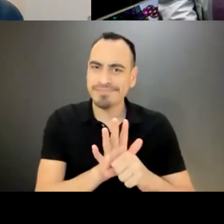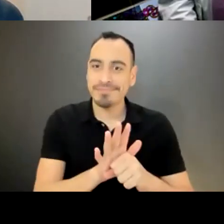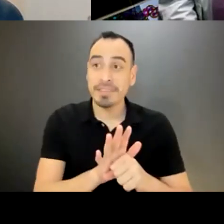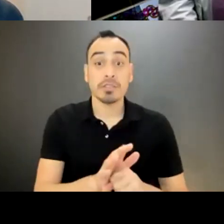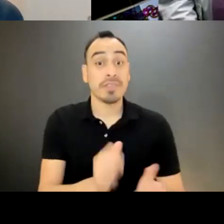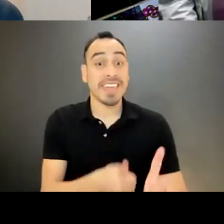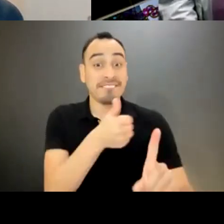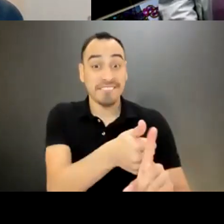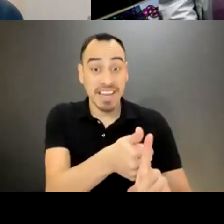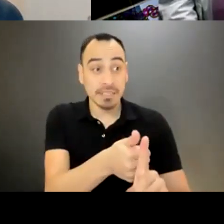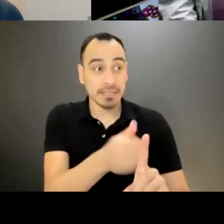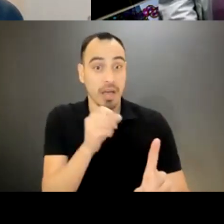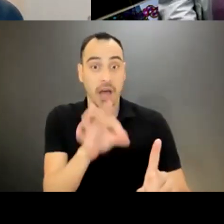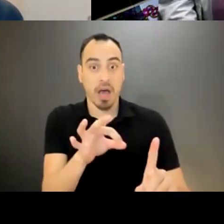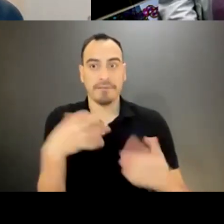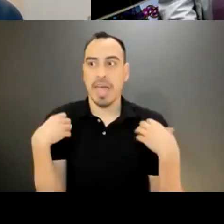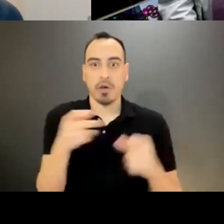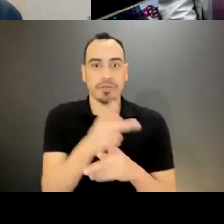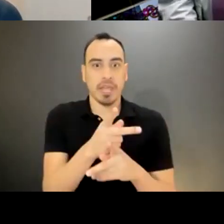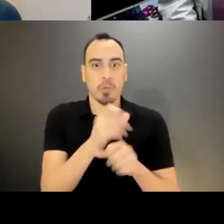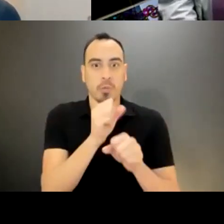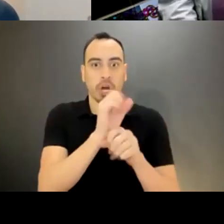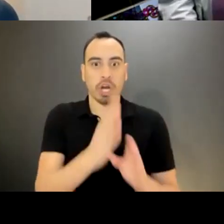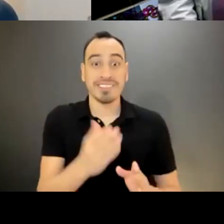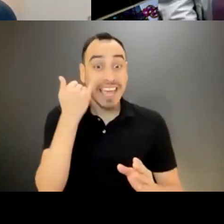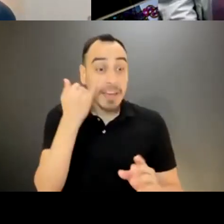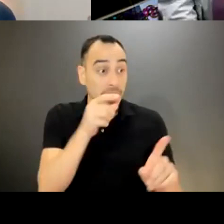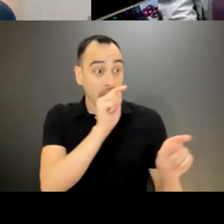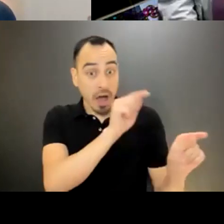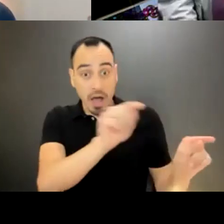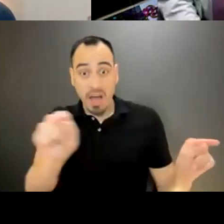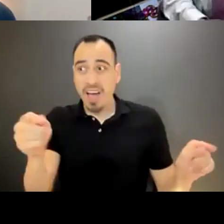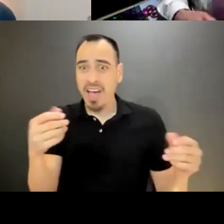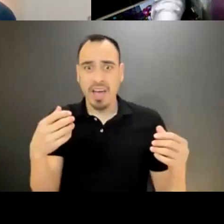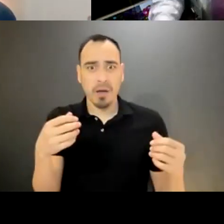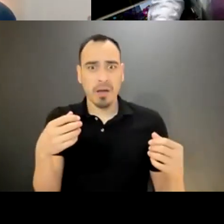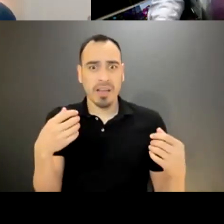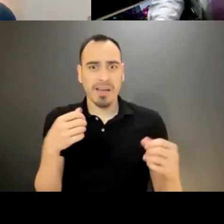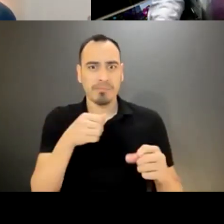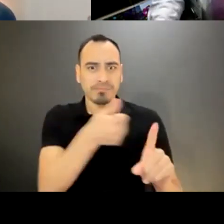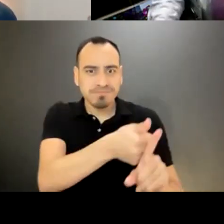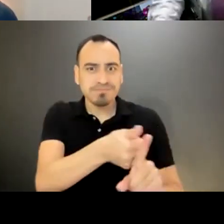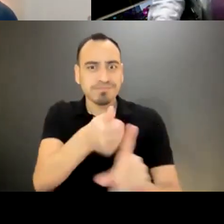if you've got a bunch of healthcare workers out, then patients don't get appropriate care.